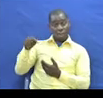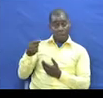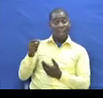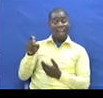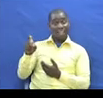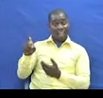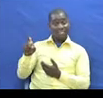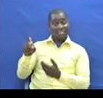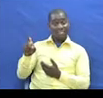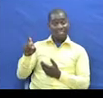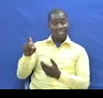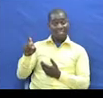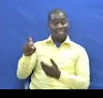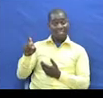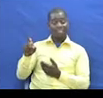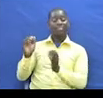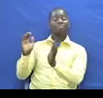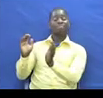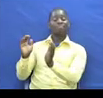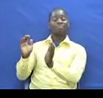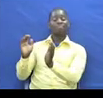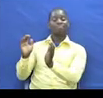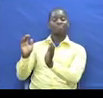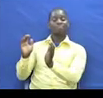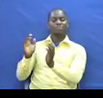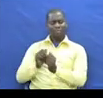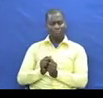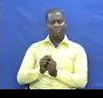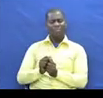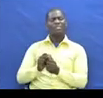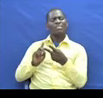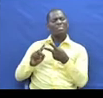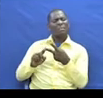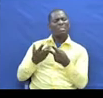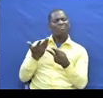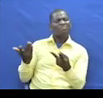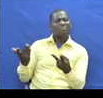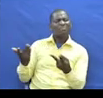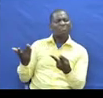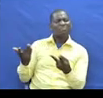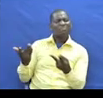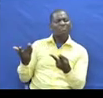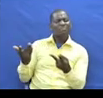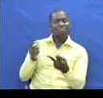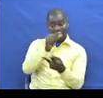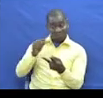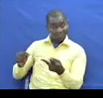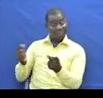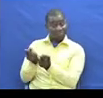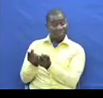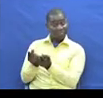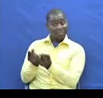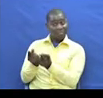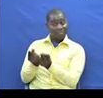Good. A, comma X. Can you give me the second ordered pair from the second illustration? The answer is yes.